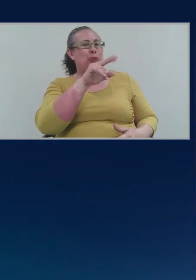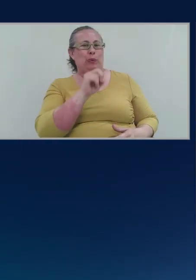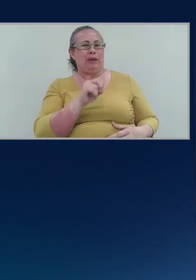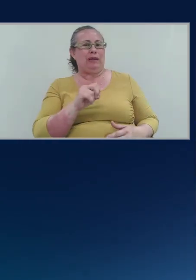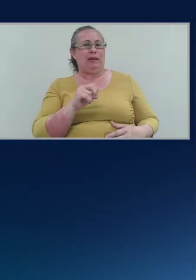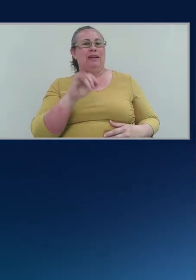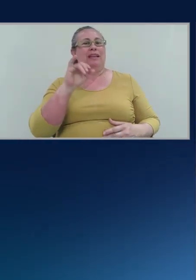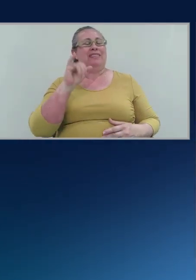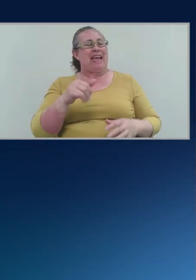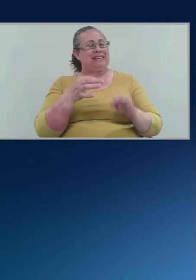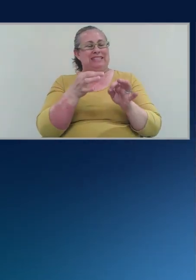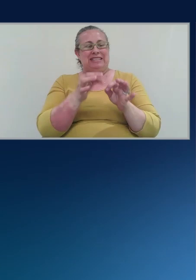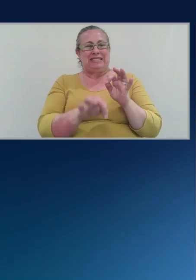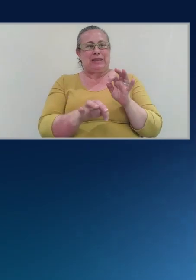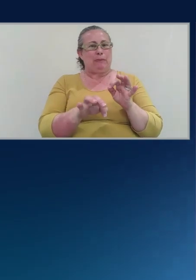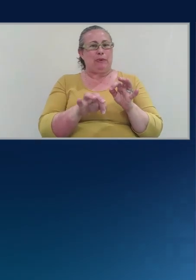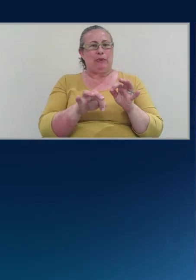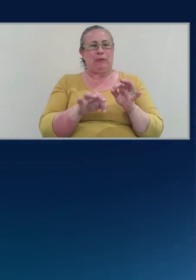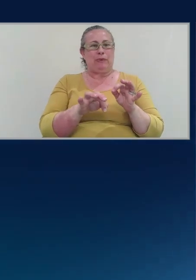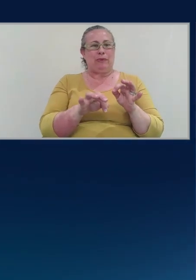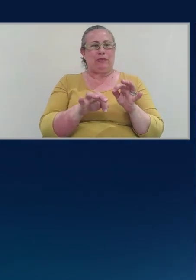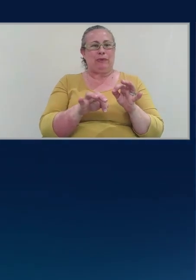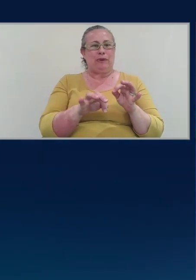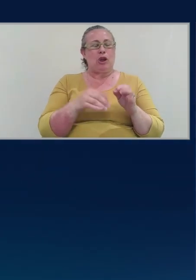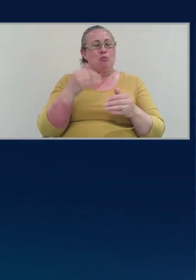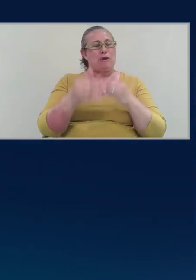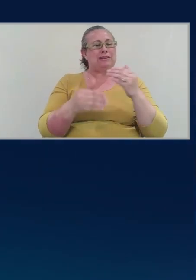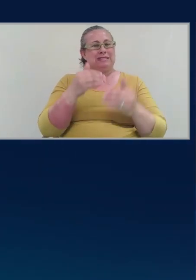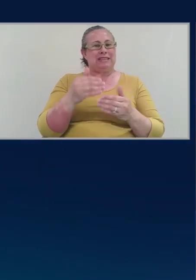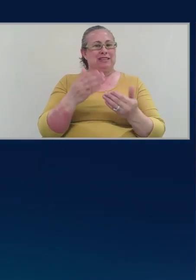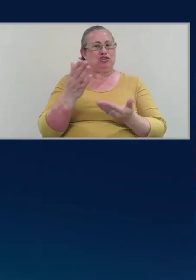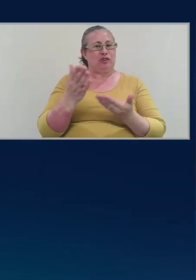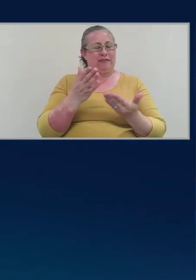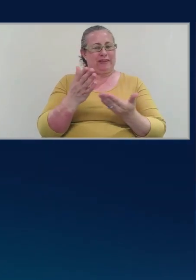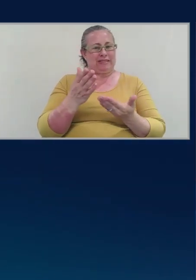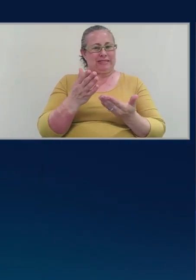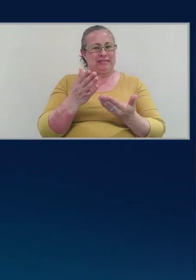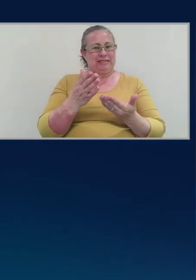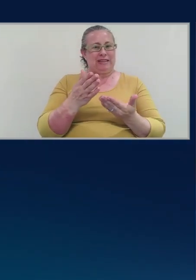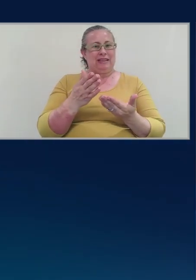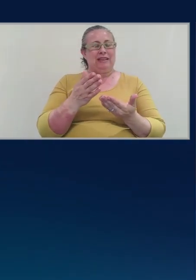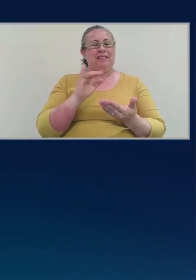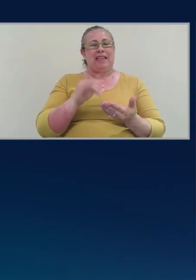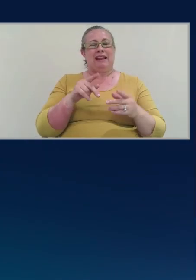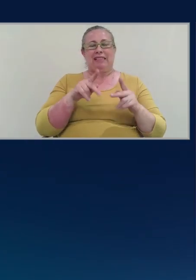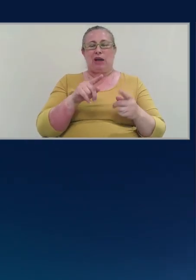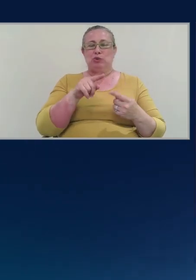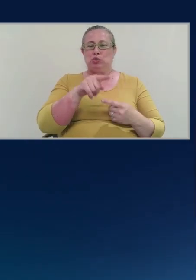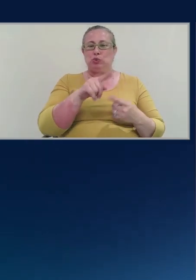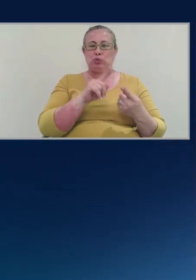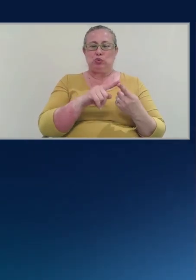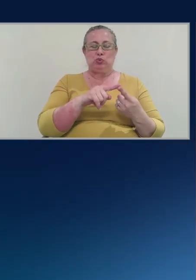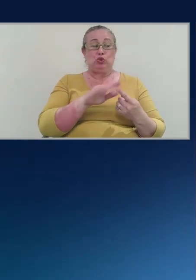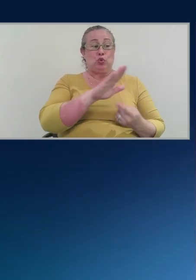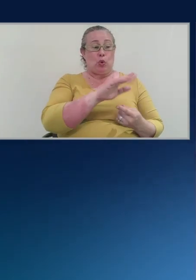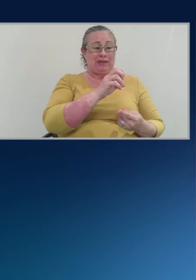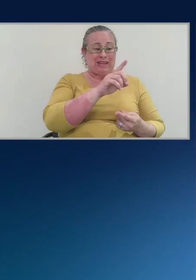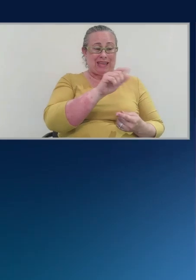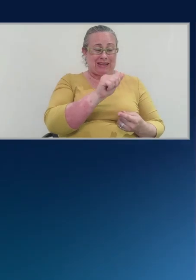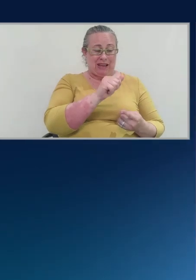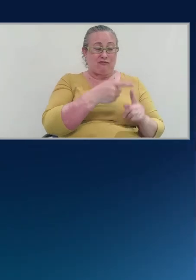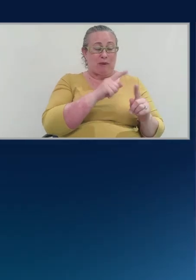simple data ingestion and processing service. It's a data integration service that allows you to take your data from different sources,